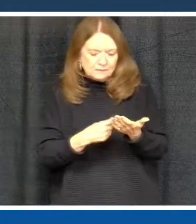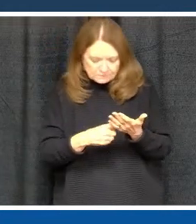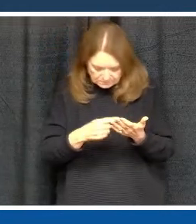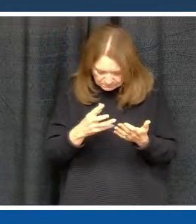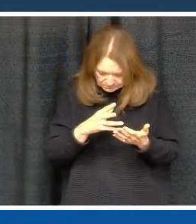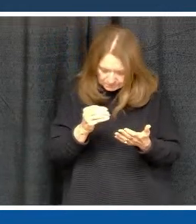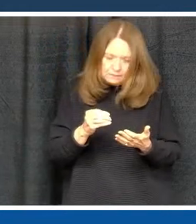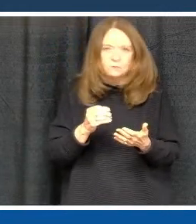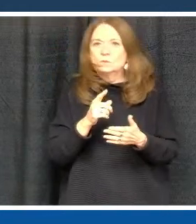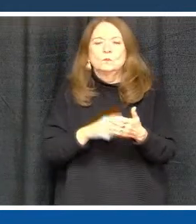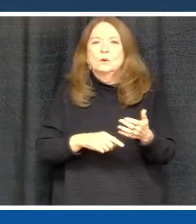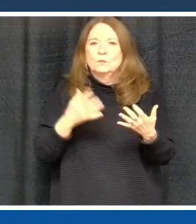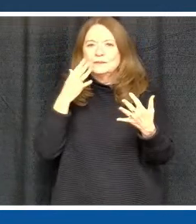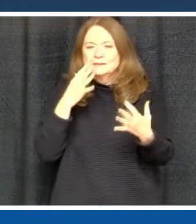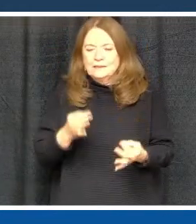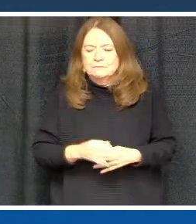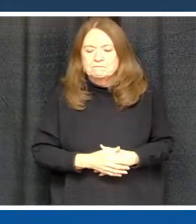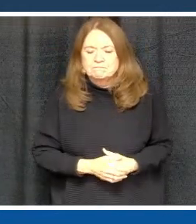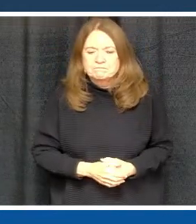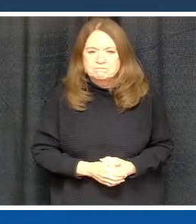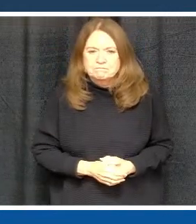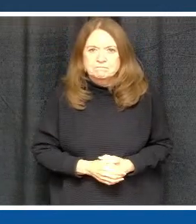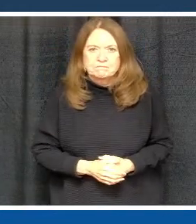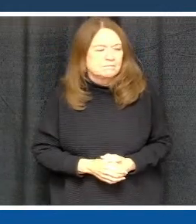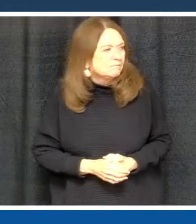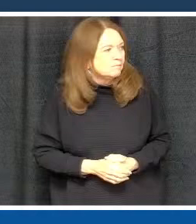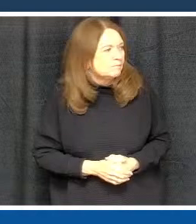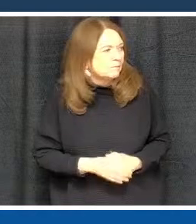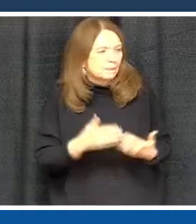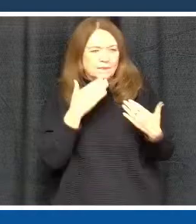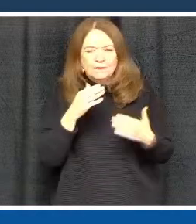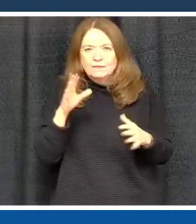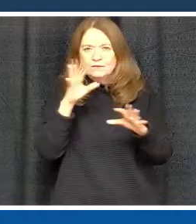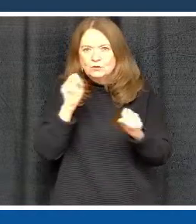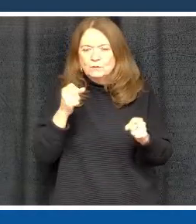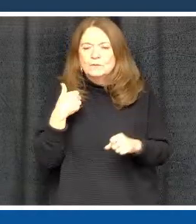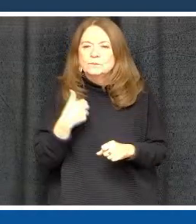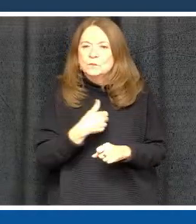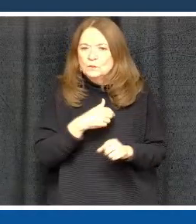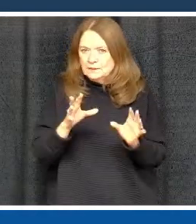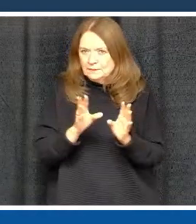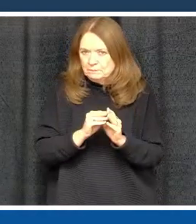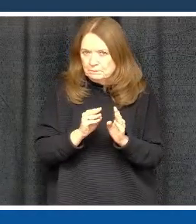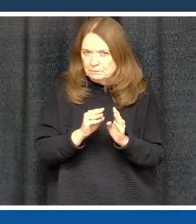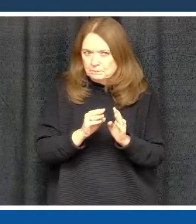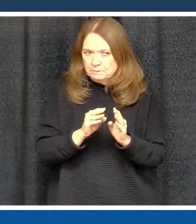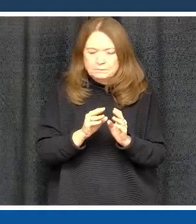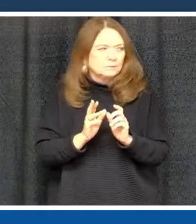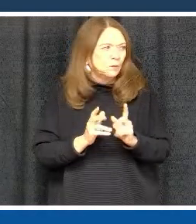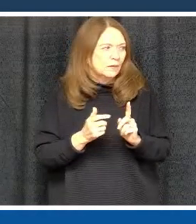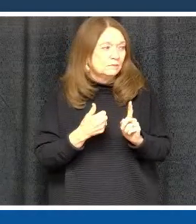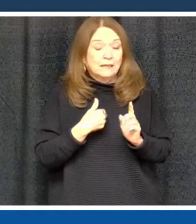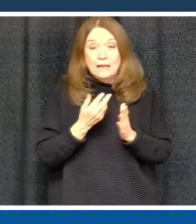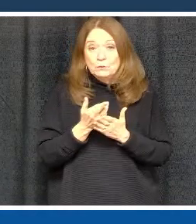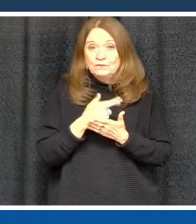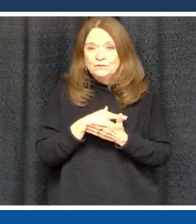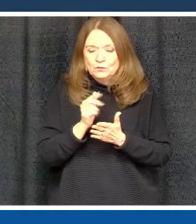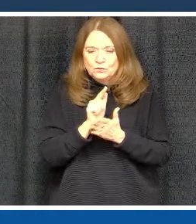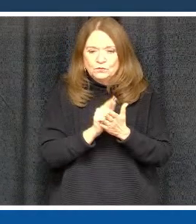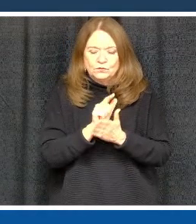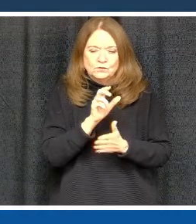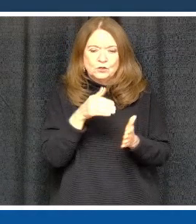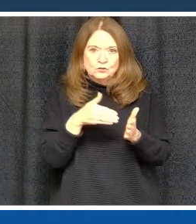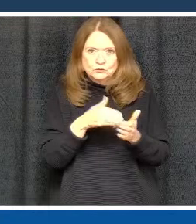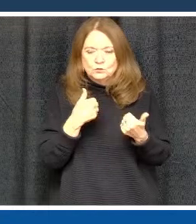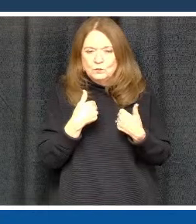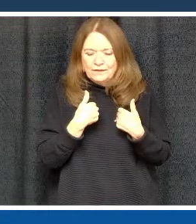the action necessary. Thank you, Mayor. We did meet and discuss, or I reviewed the lawsuit that we have on the